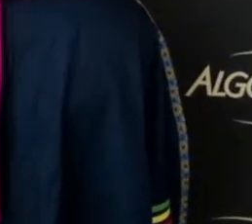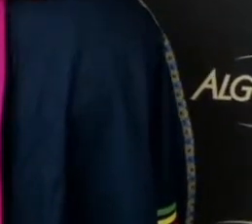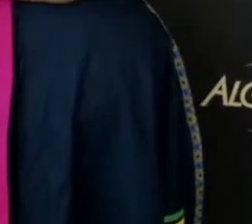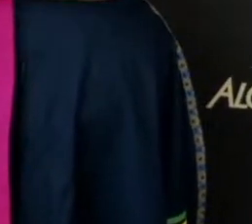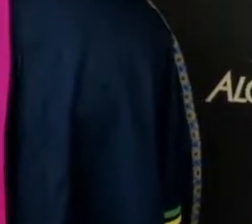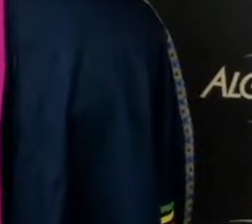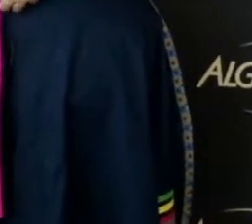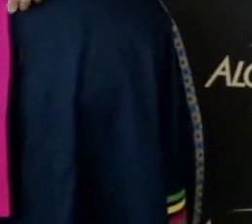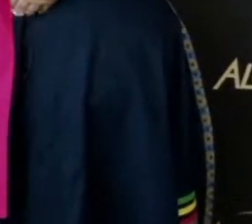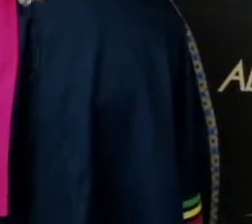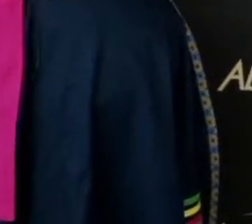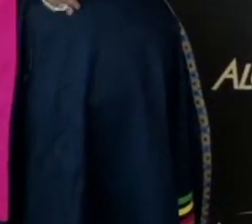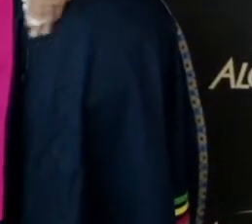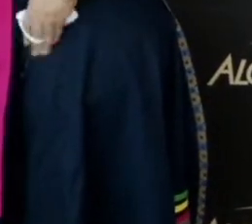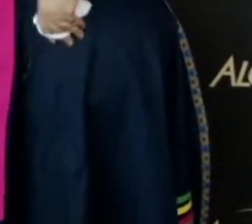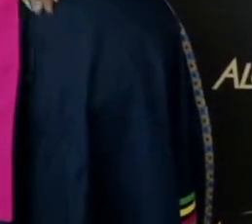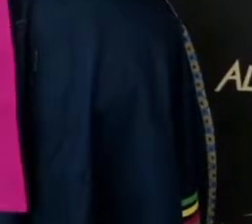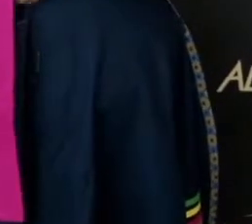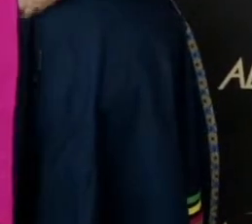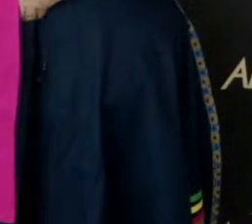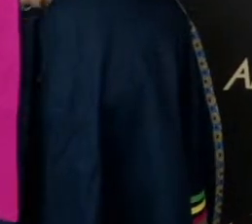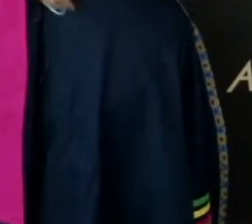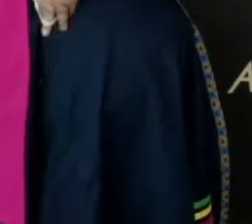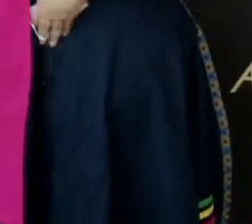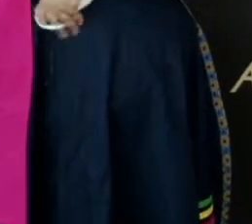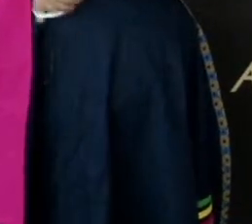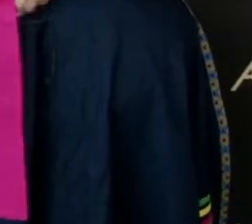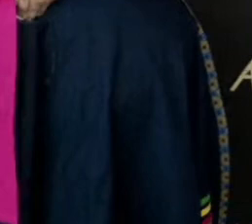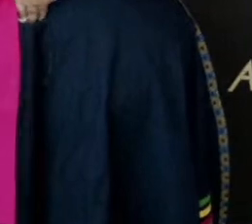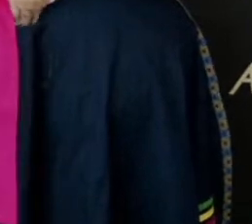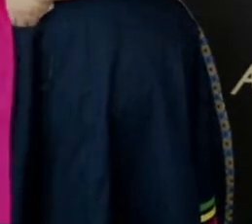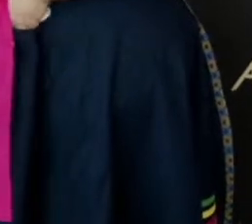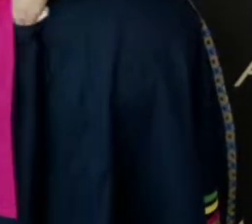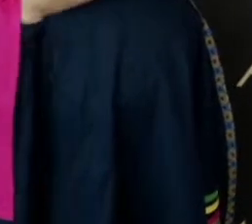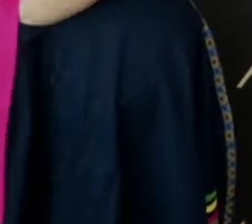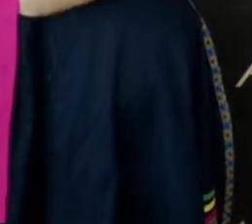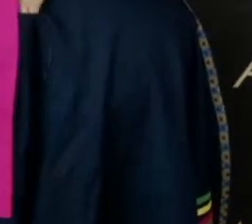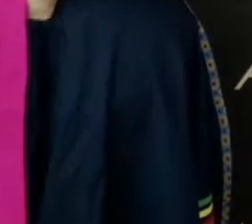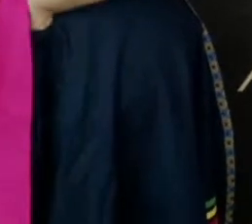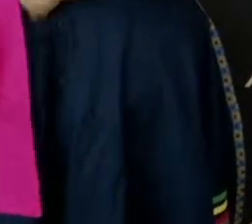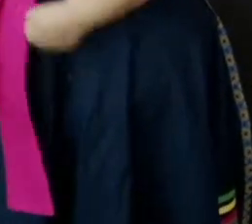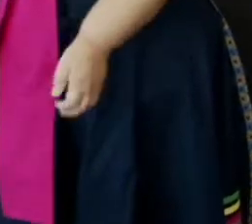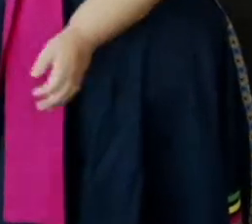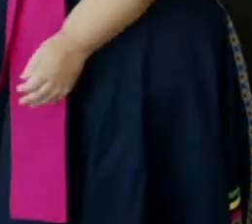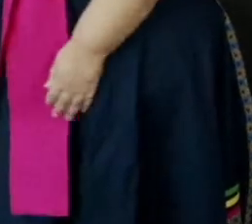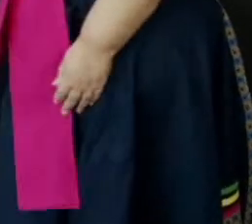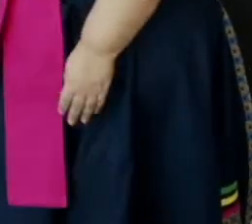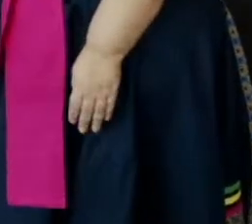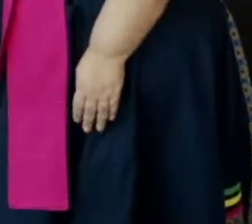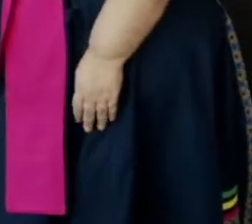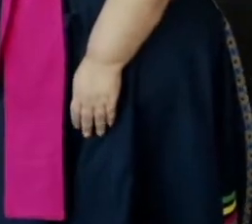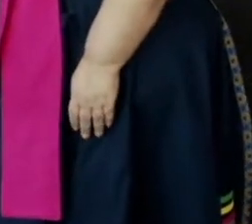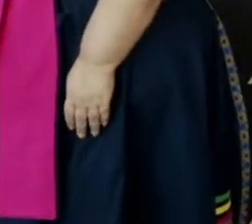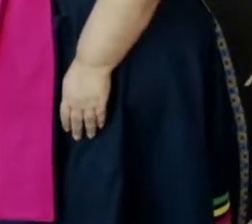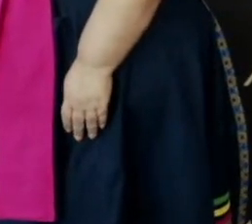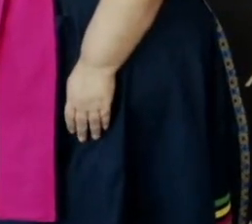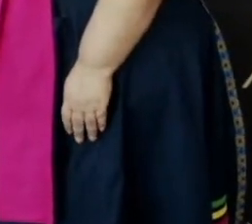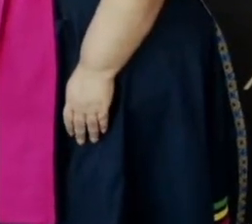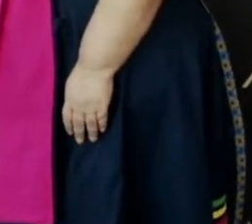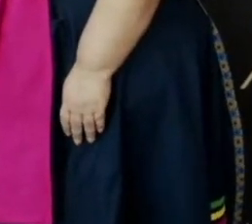angene kwezempilo angene kukhuseleko kakata kakade bengena ushiya umcimbi we